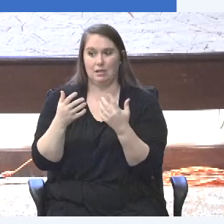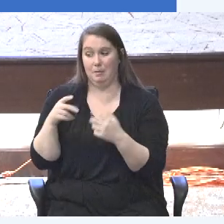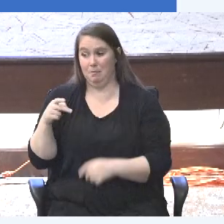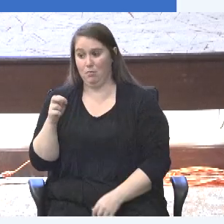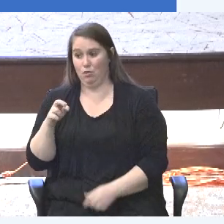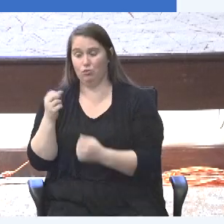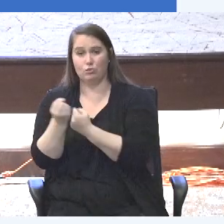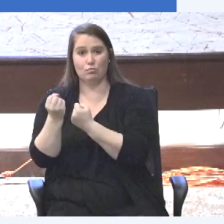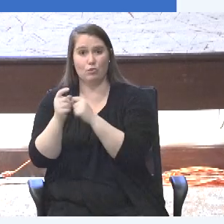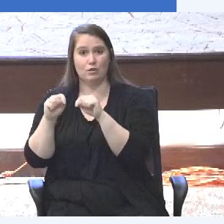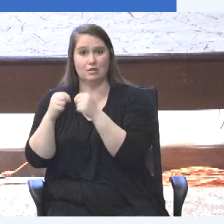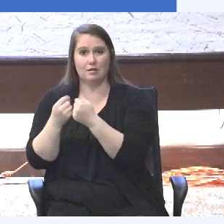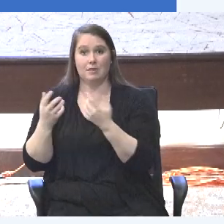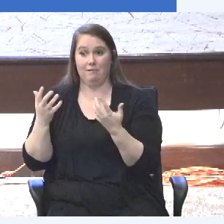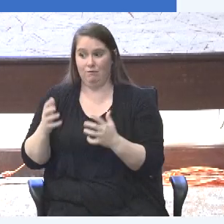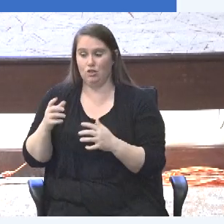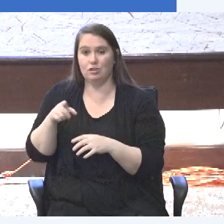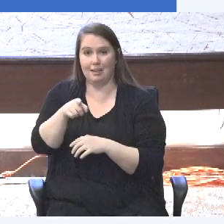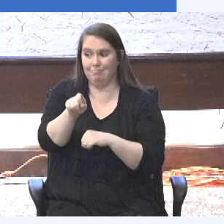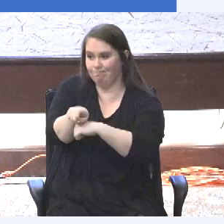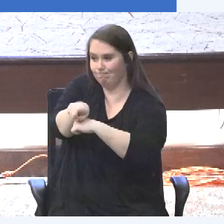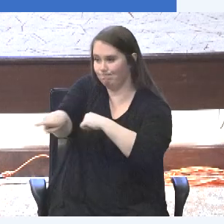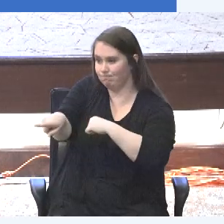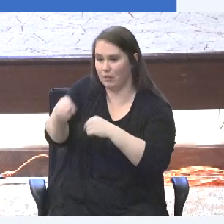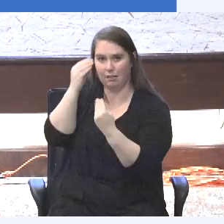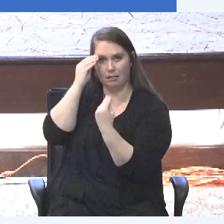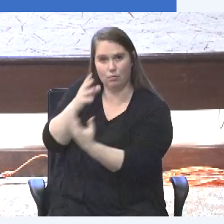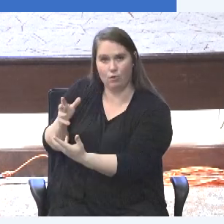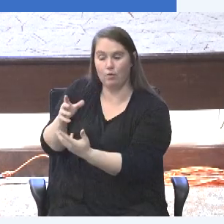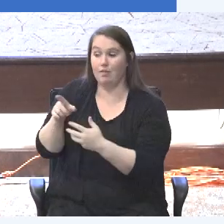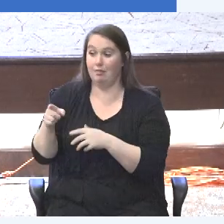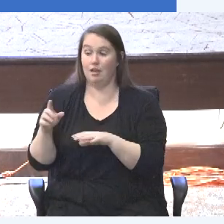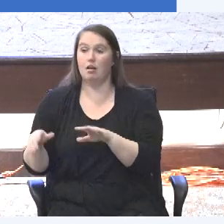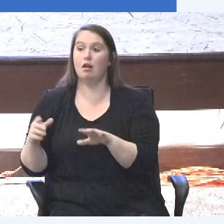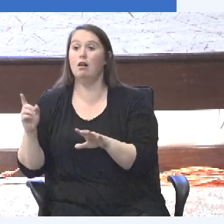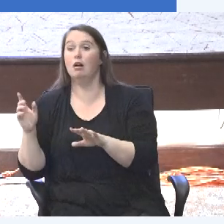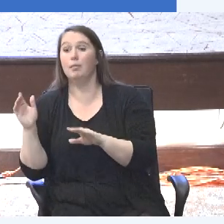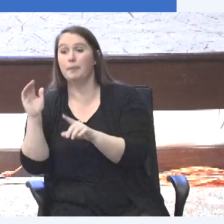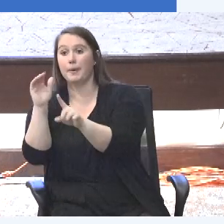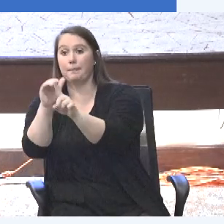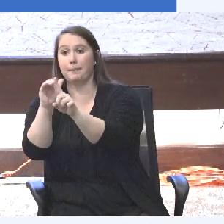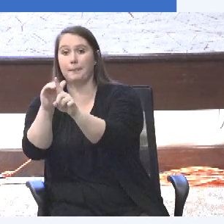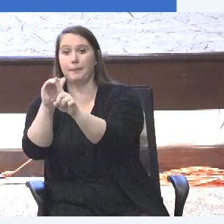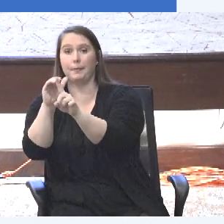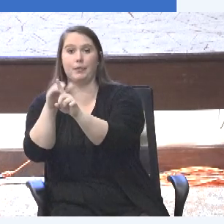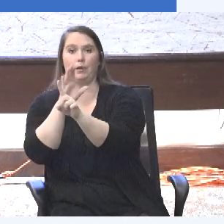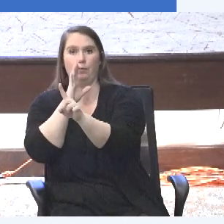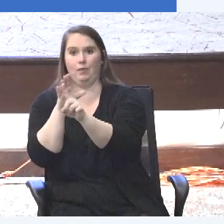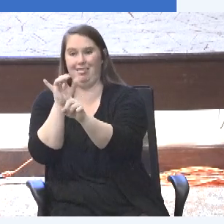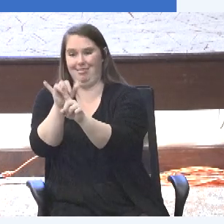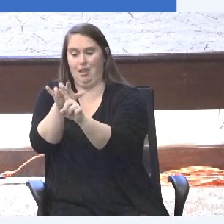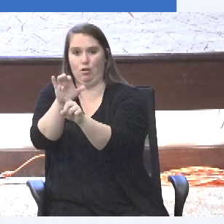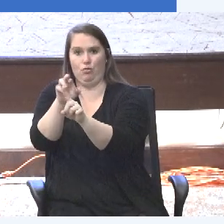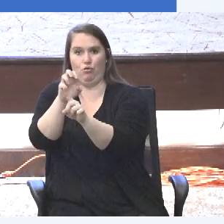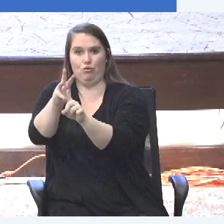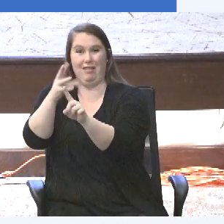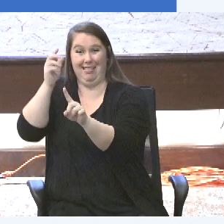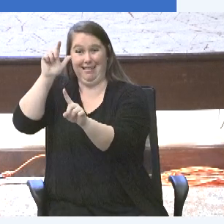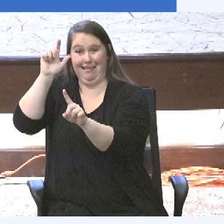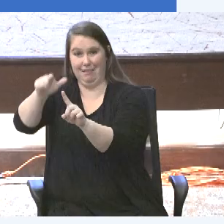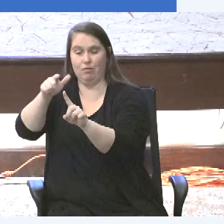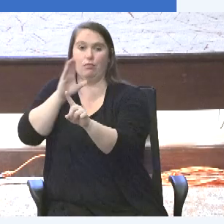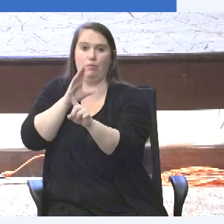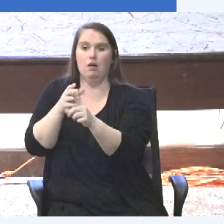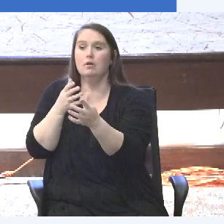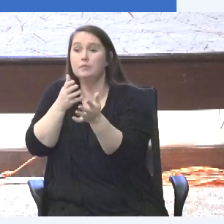members are texted, and that triggers the follow-up by the peer support members with that crew later on that shift, that next day,